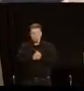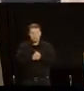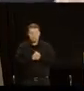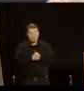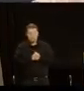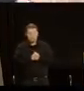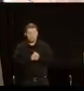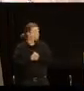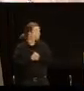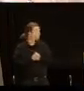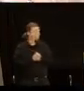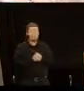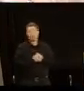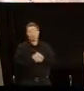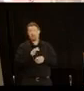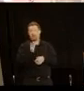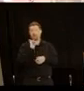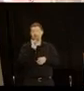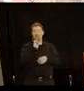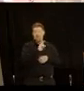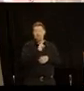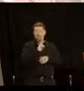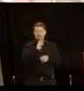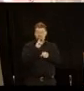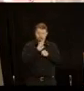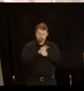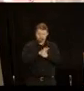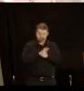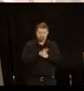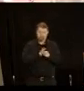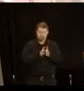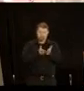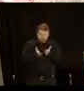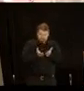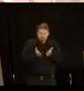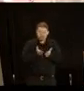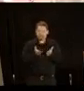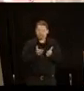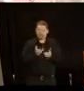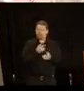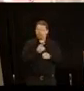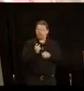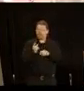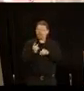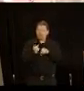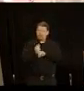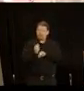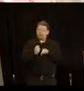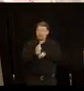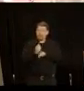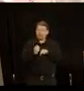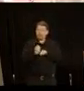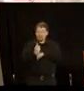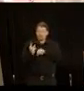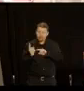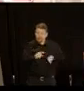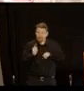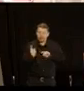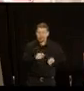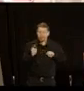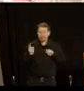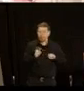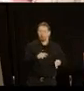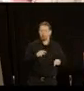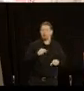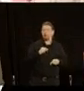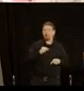This is dedication. This is dedication, especially when they come back year after year after year after year. It's not because they're bored